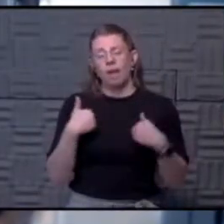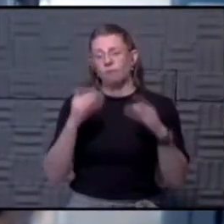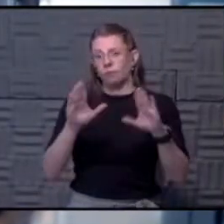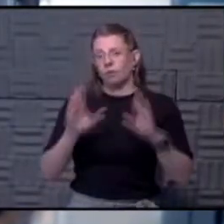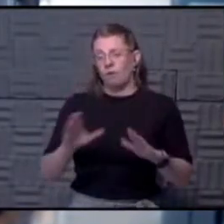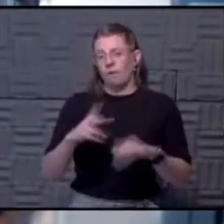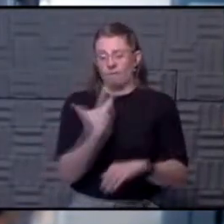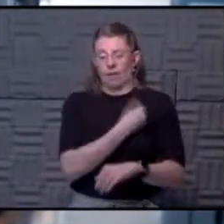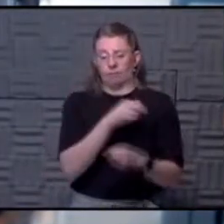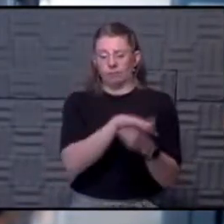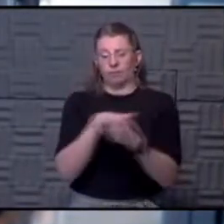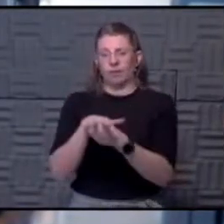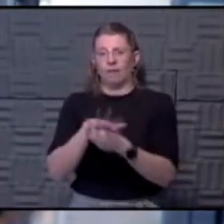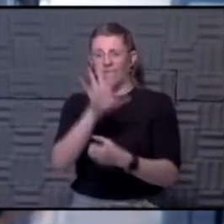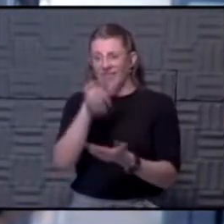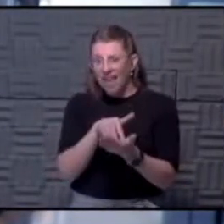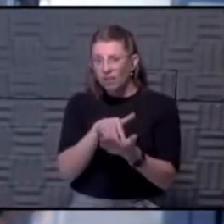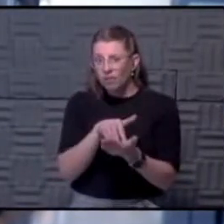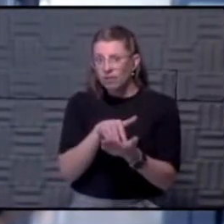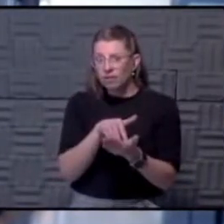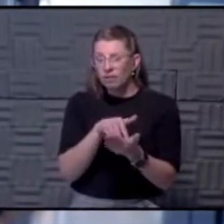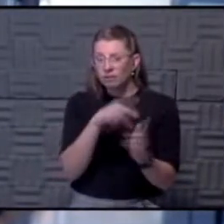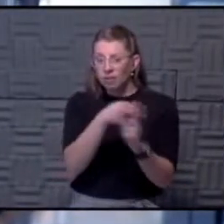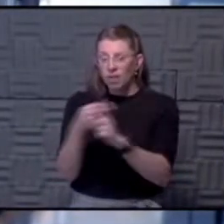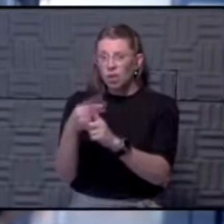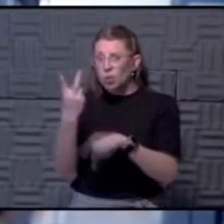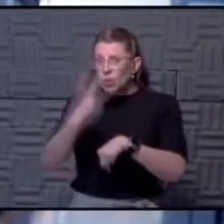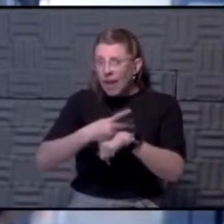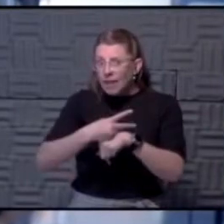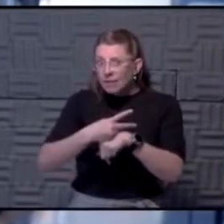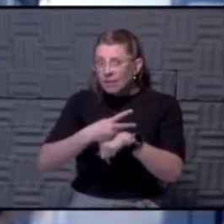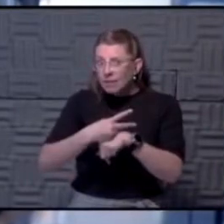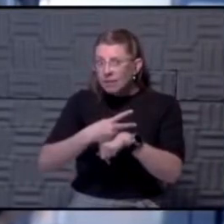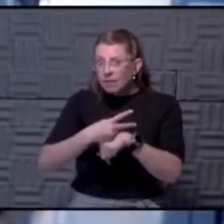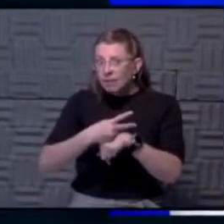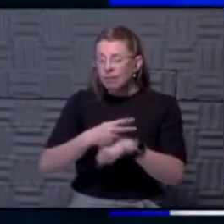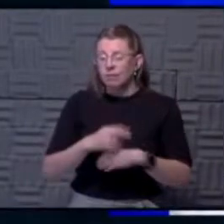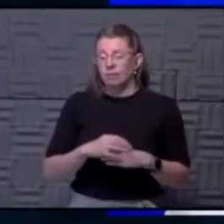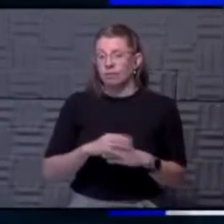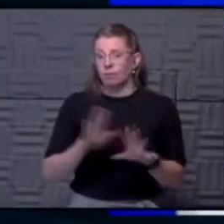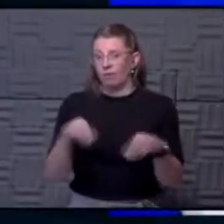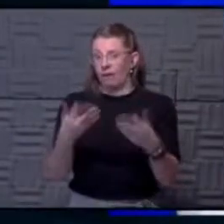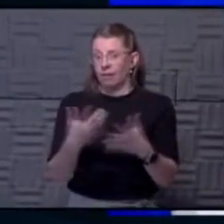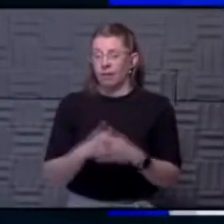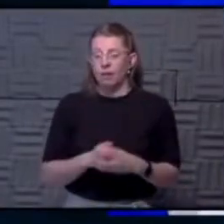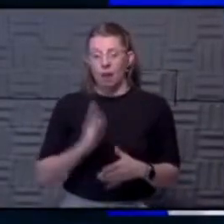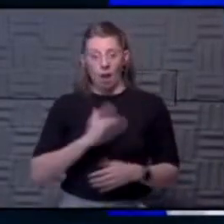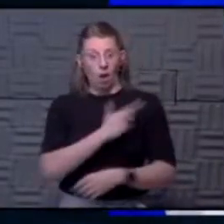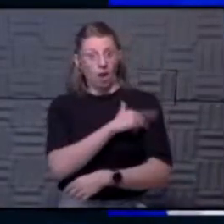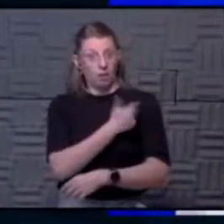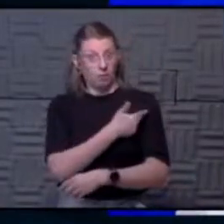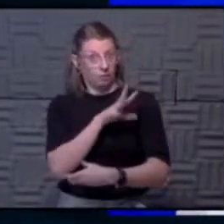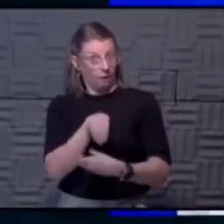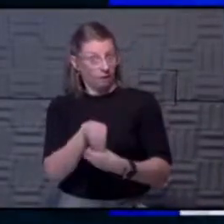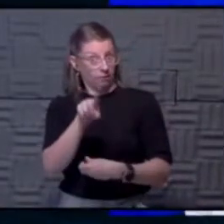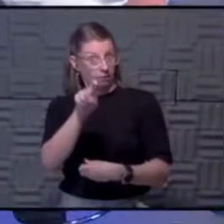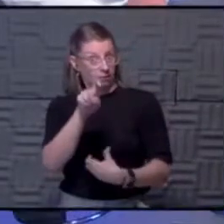that are doing 5,000 over a 2-day period, for example. We could do that. So are hospitals going to get to play a role?